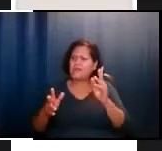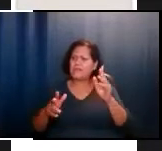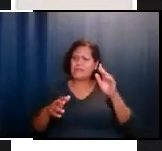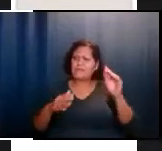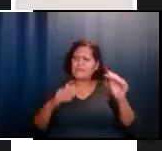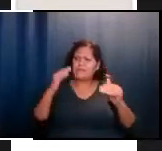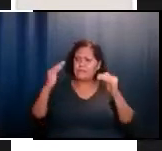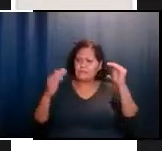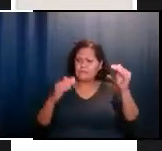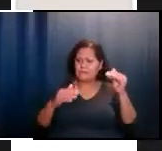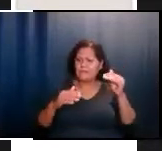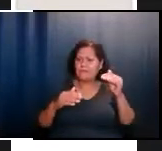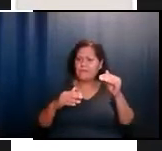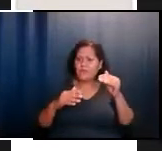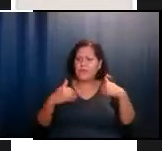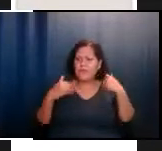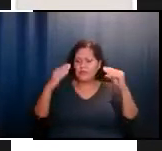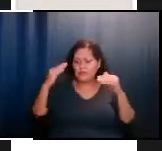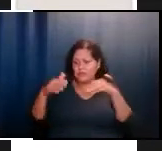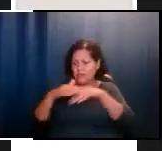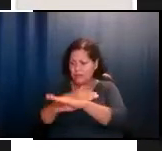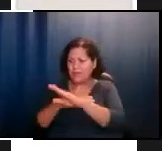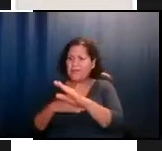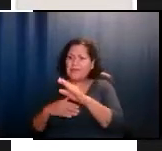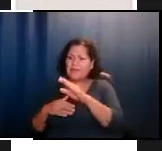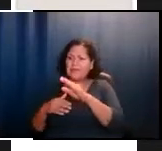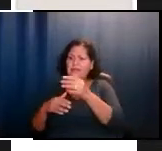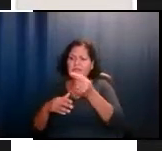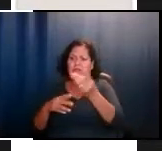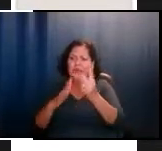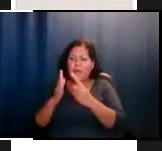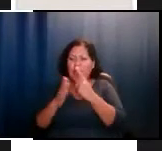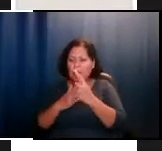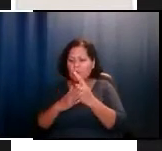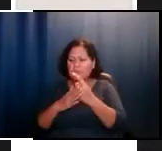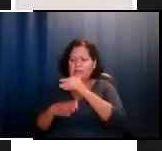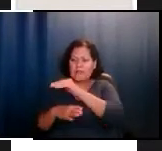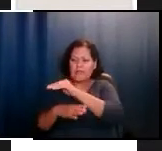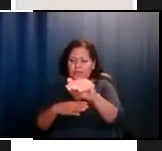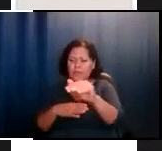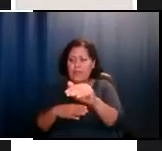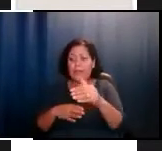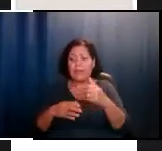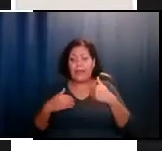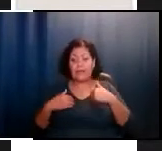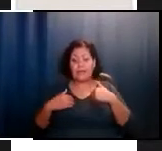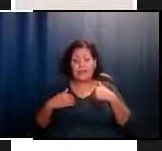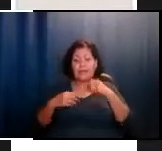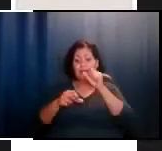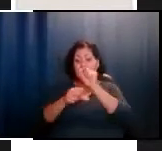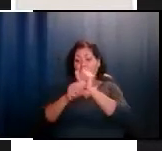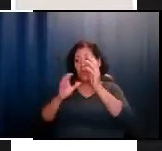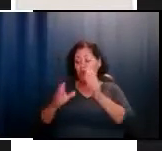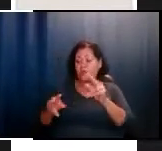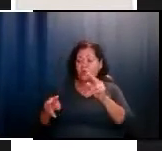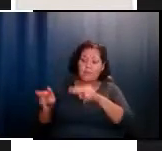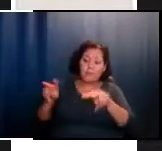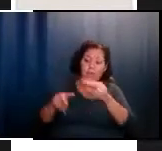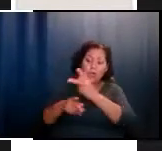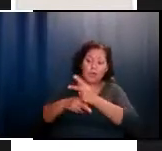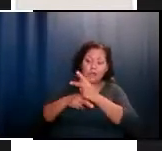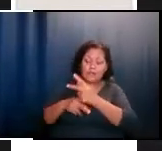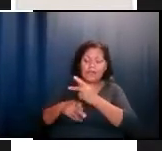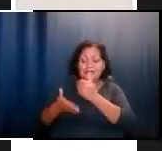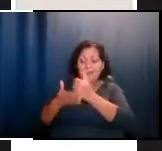the afternoon and being monitored by an employee, by an associate, and helping them